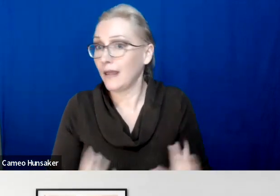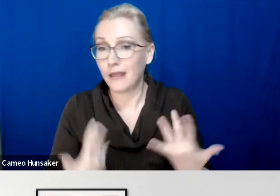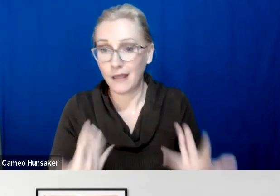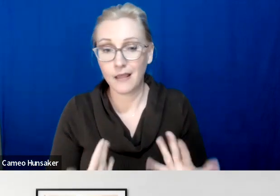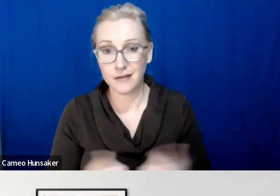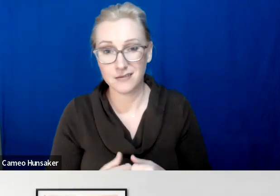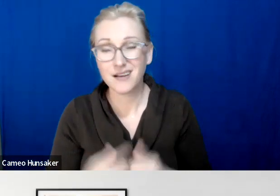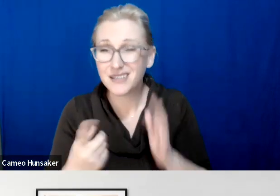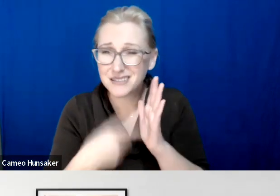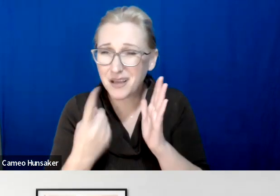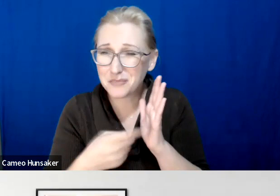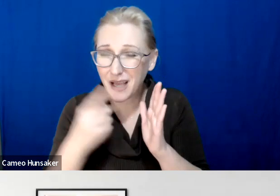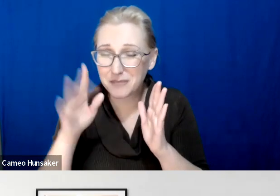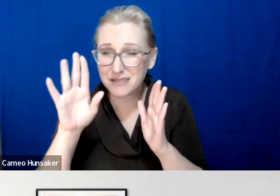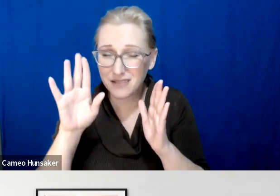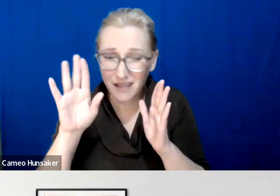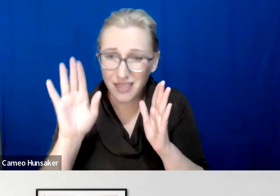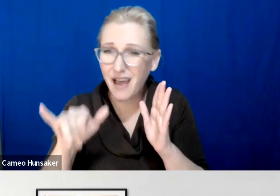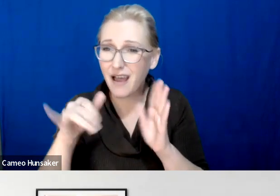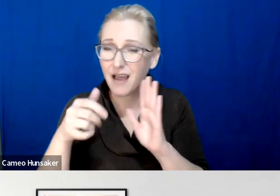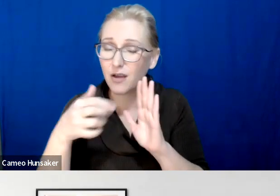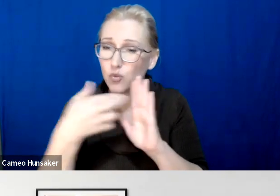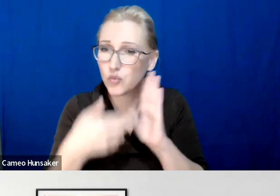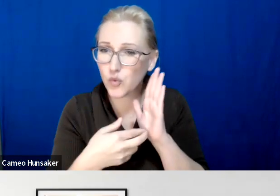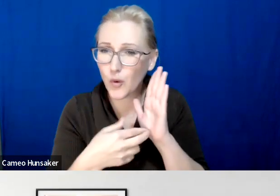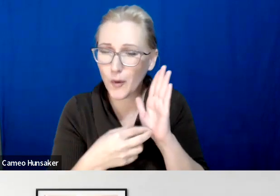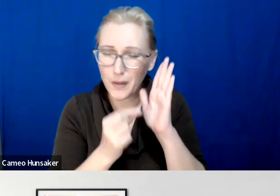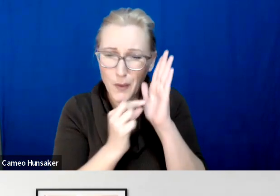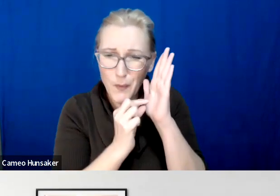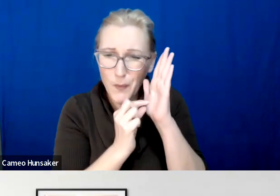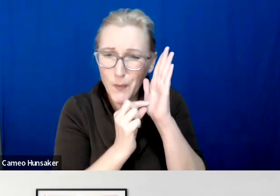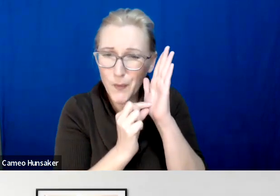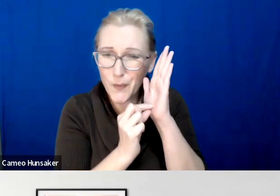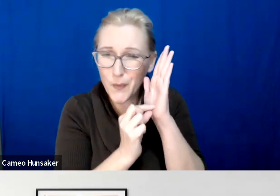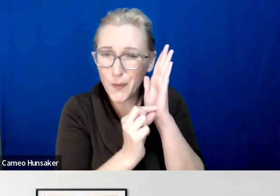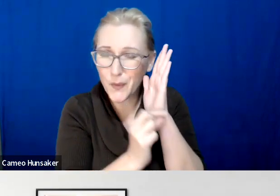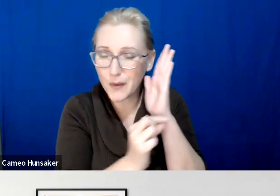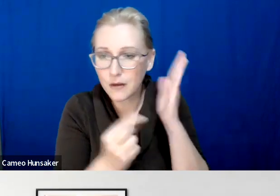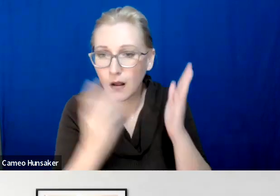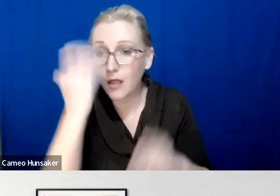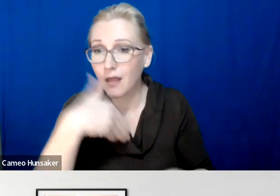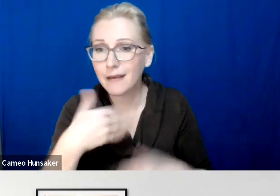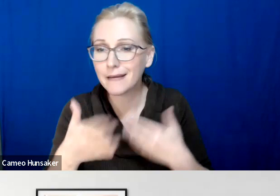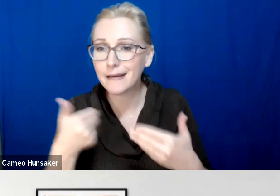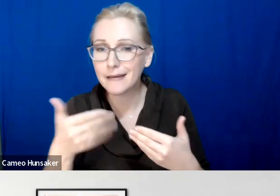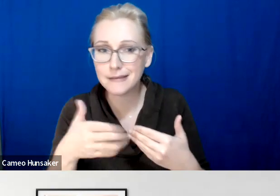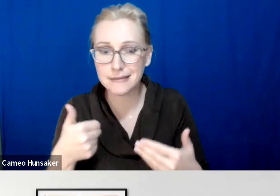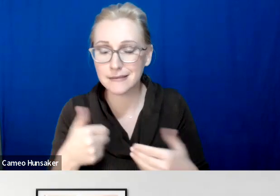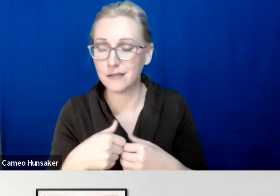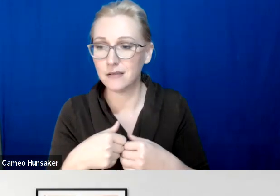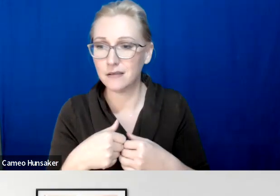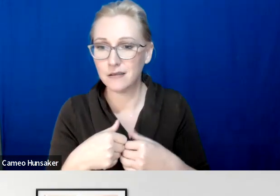so important to know how long you have to wait if you don't receive a response from the school. How long should you give them before